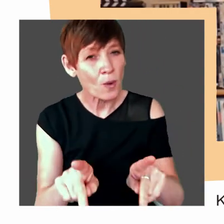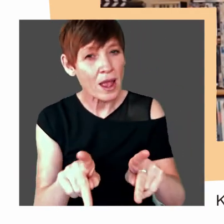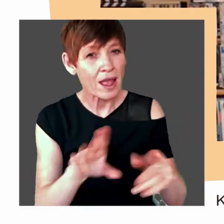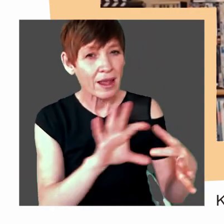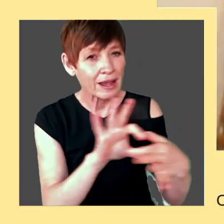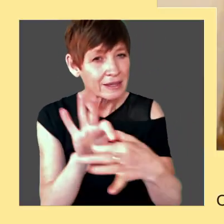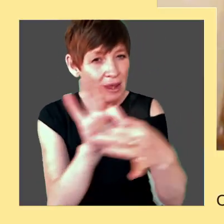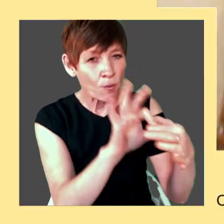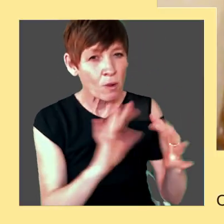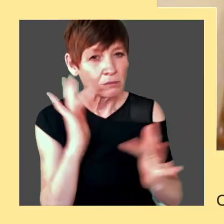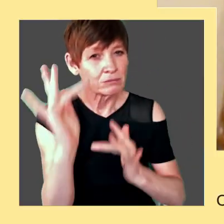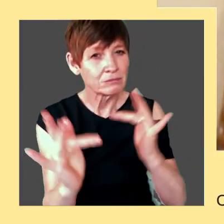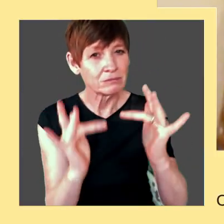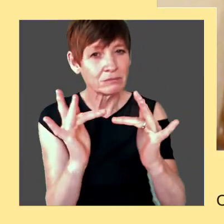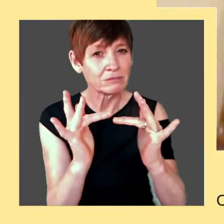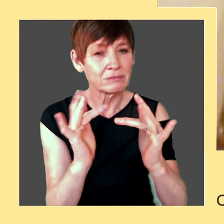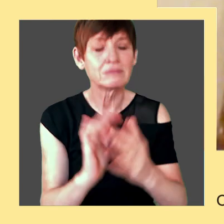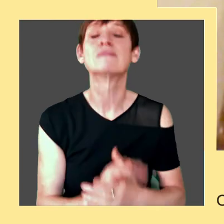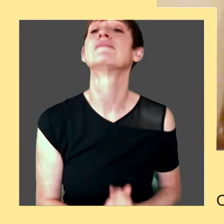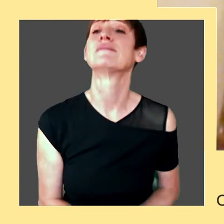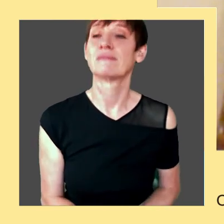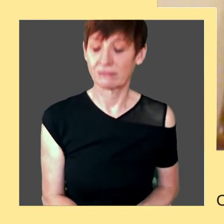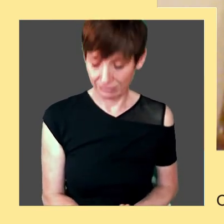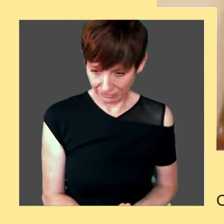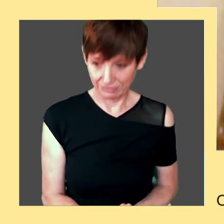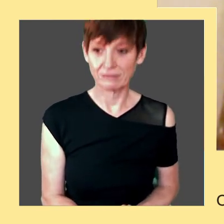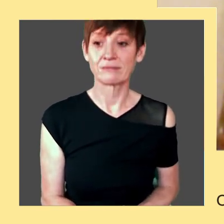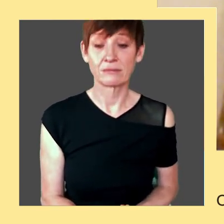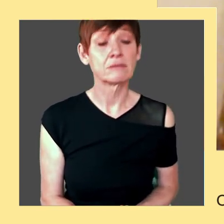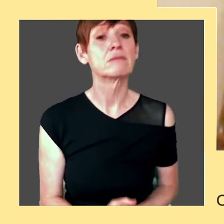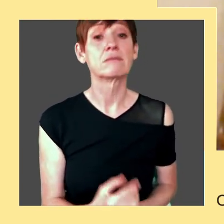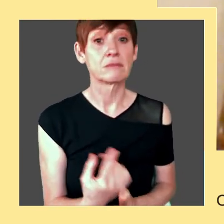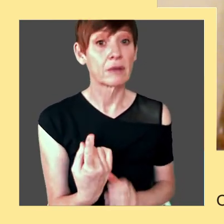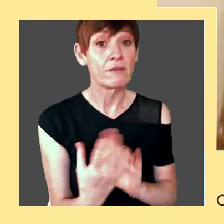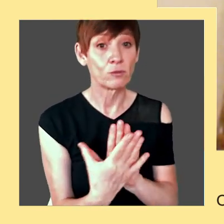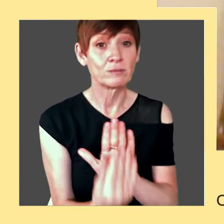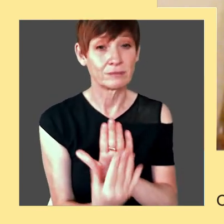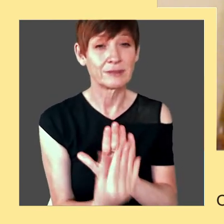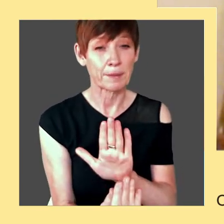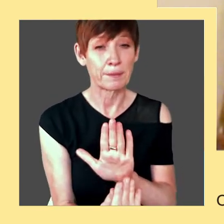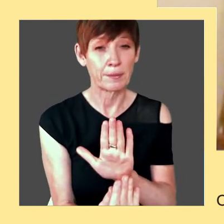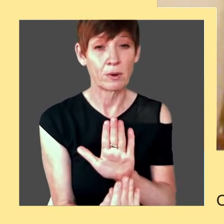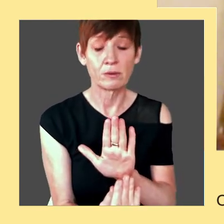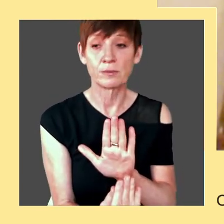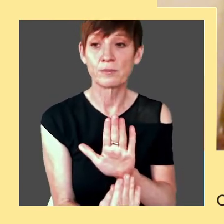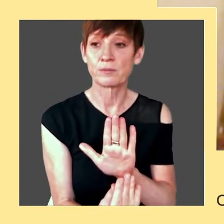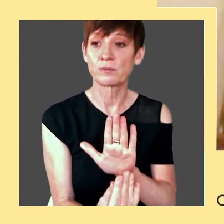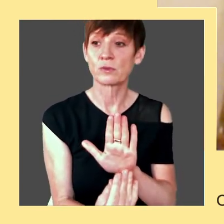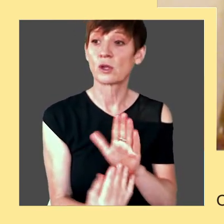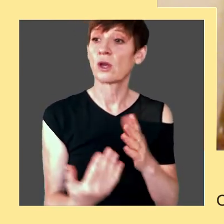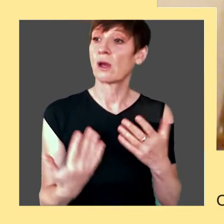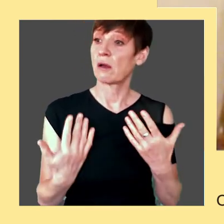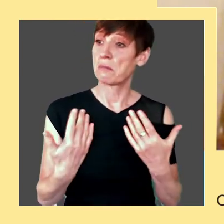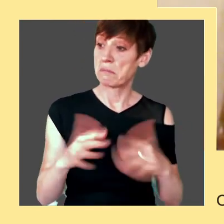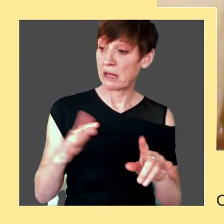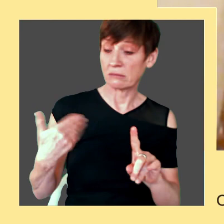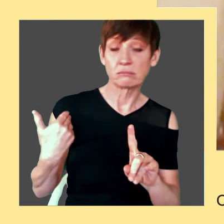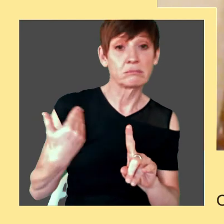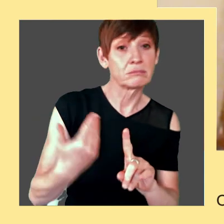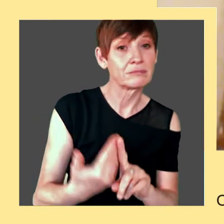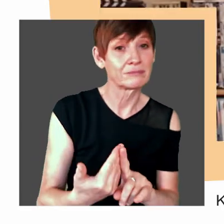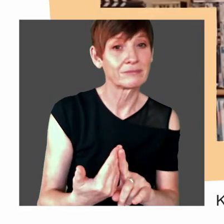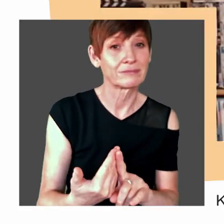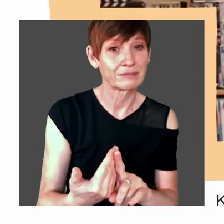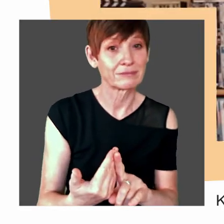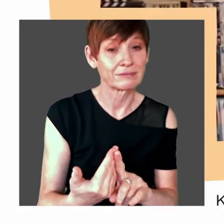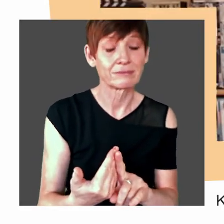virtually? Yeah, one of the reasons, for example, what we're doing now is one of the alternative